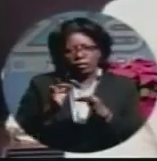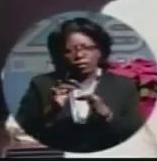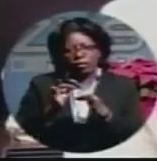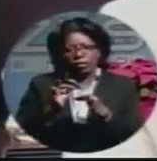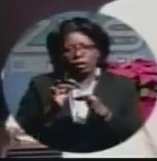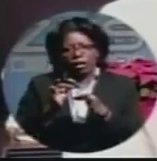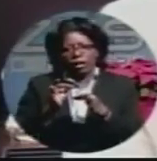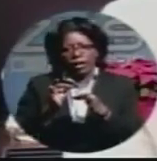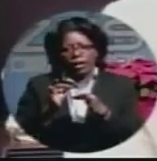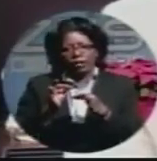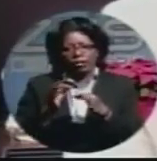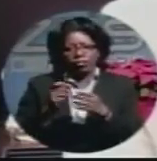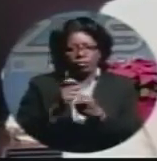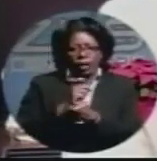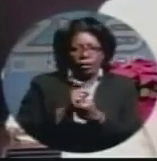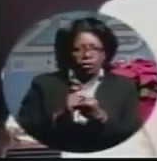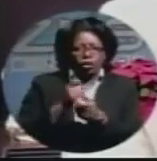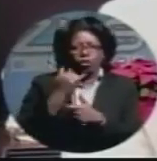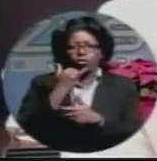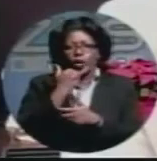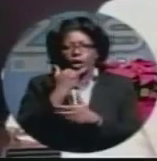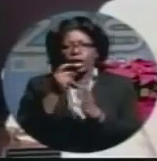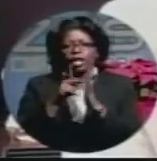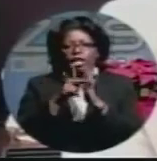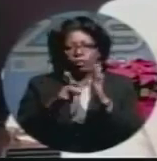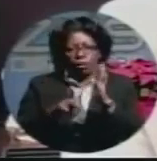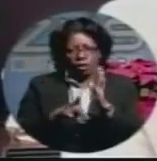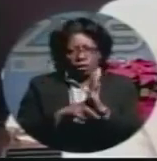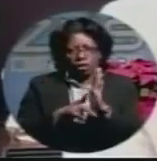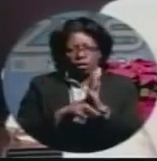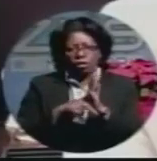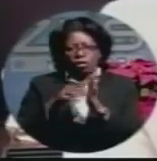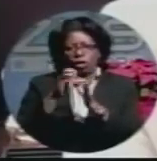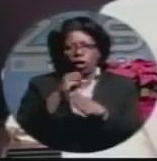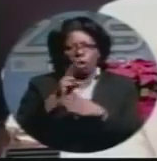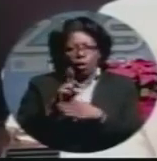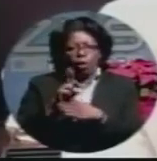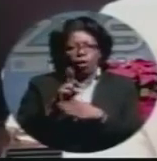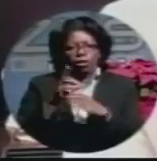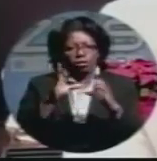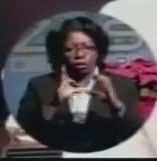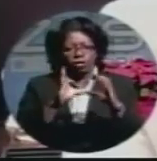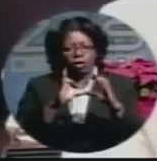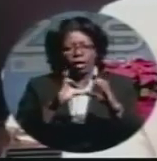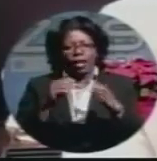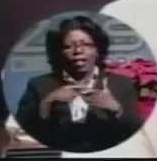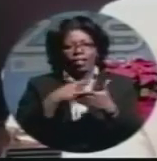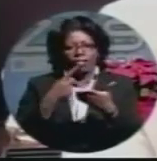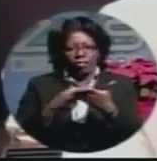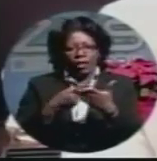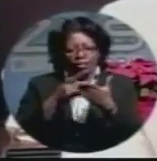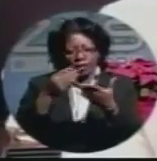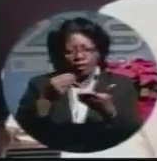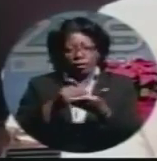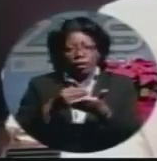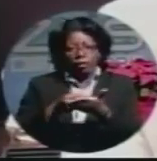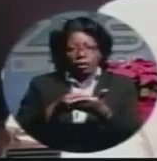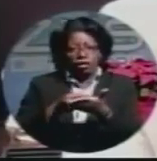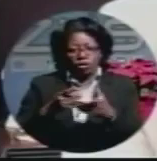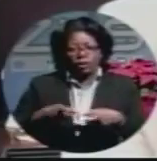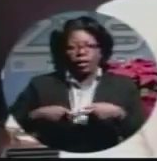breached any of the policies or their contracts, then those funds should be placed back